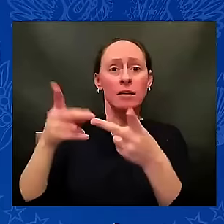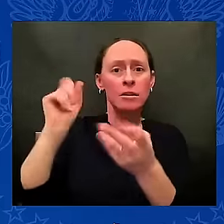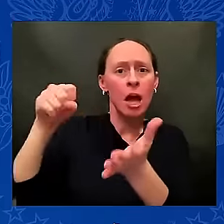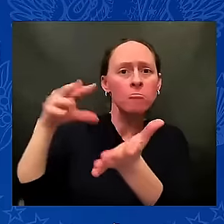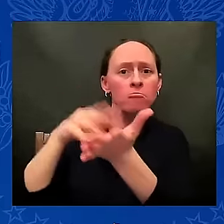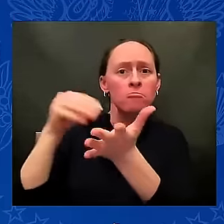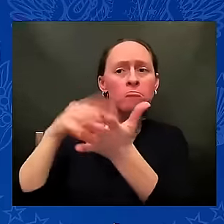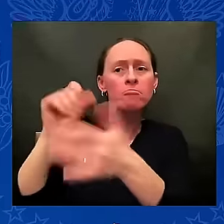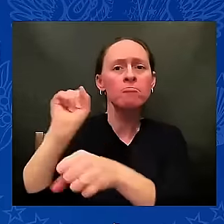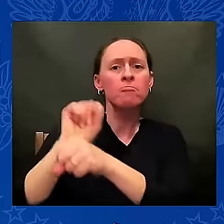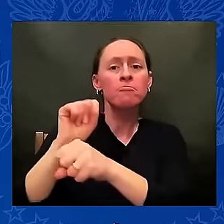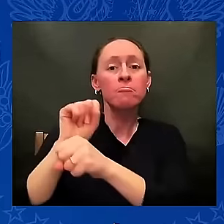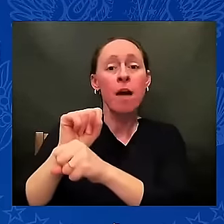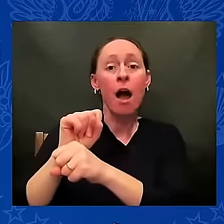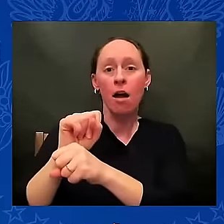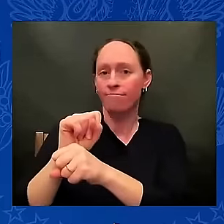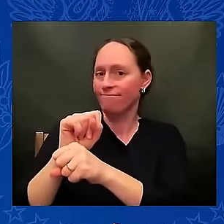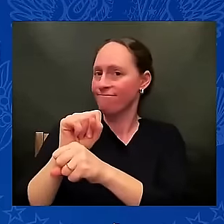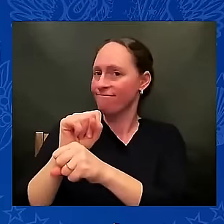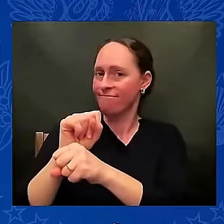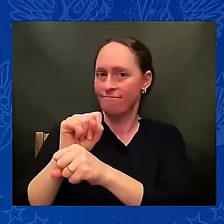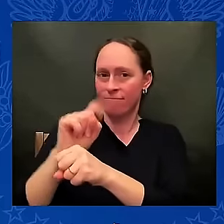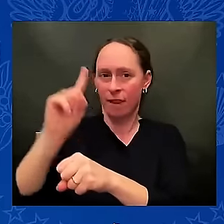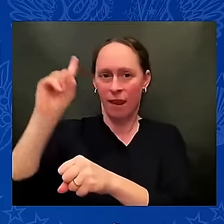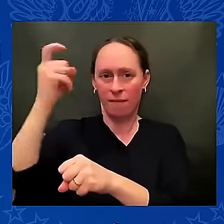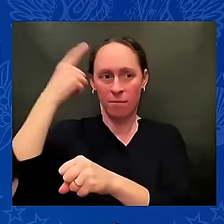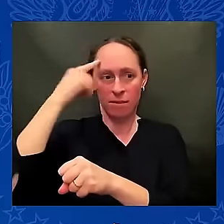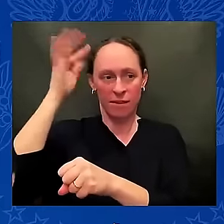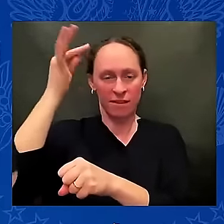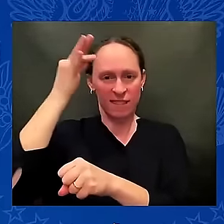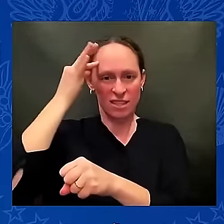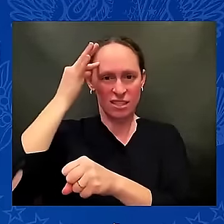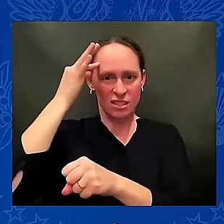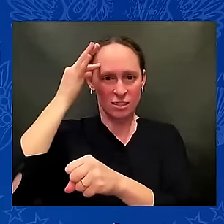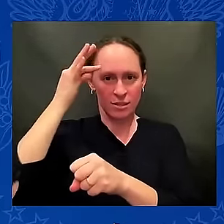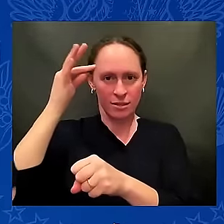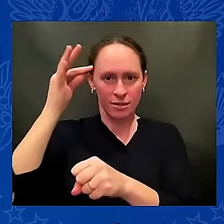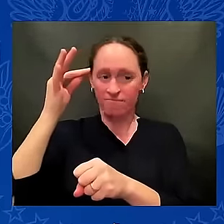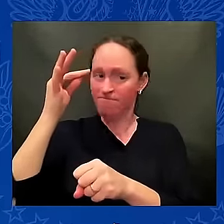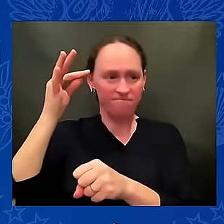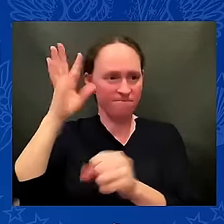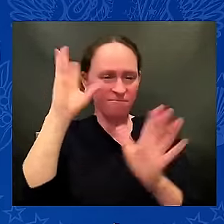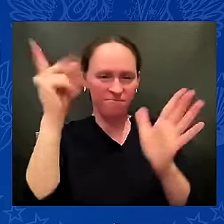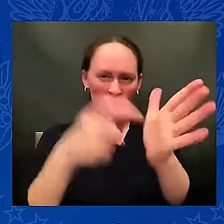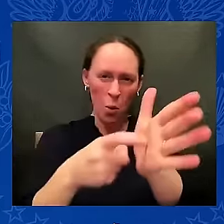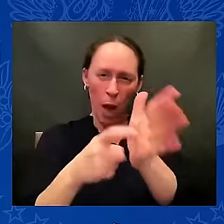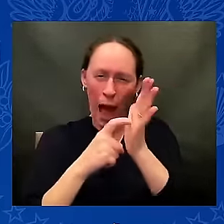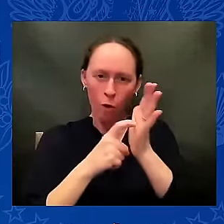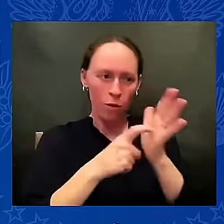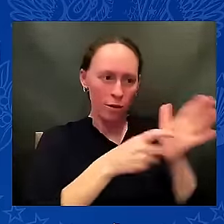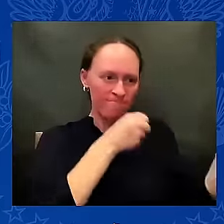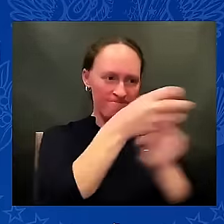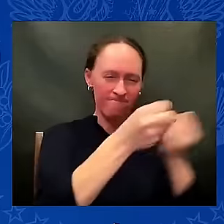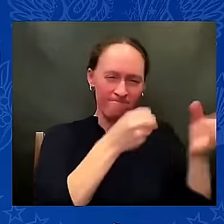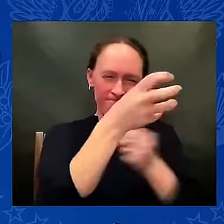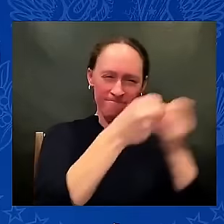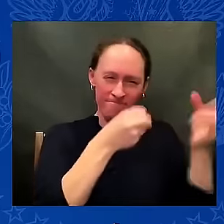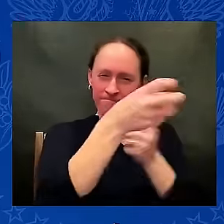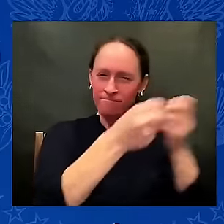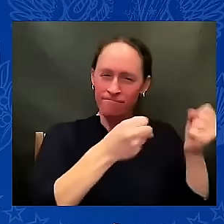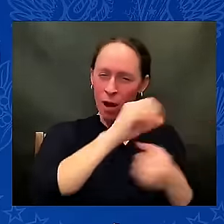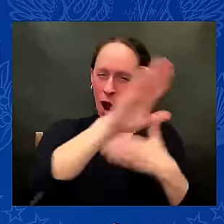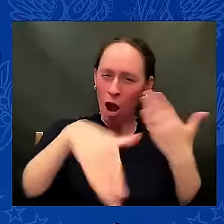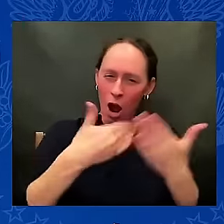mandated the removal of children from their families and tribes, launching what's called the Federal Indian Boarding